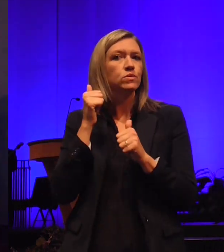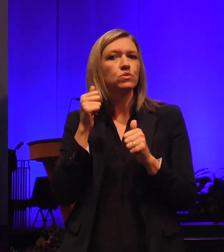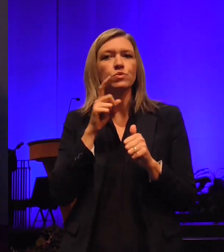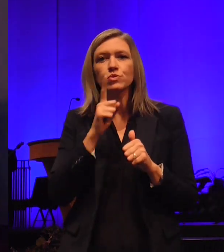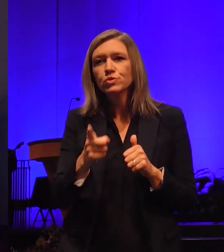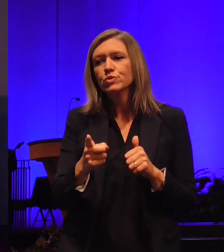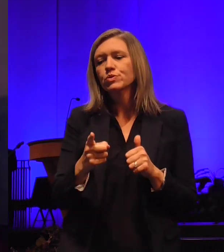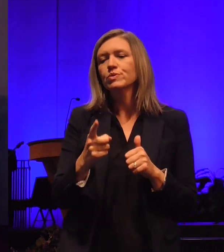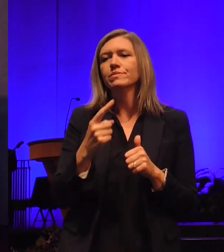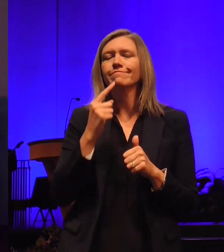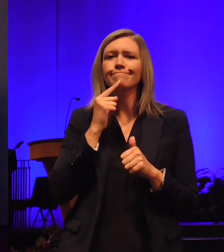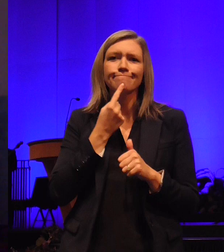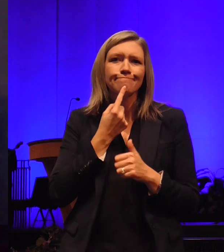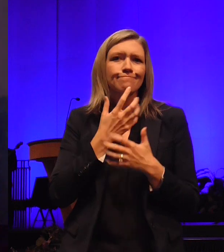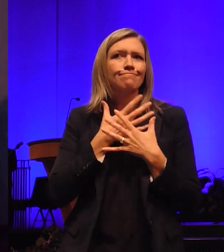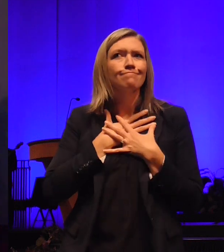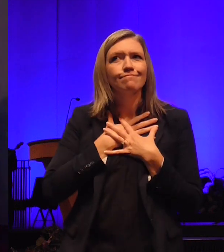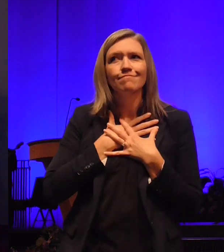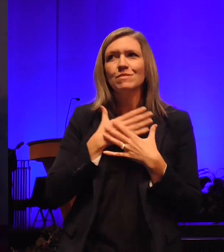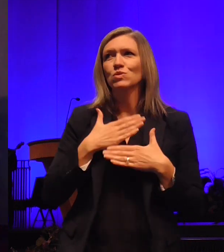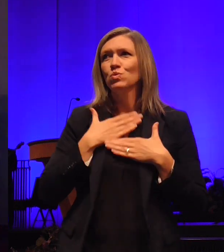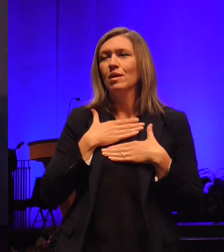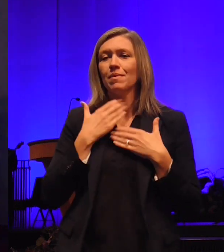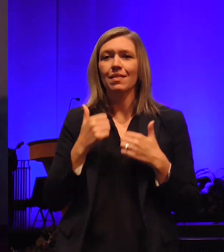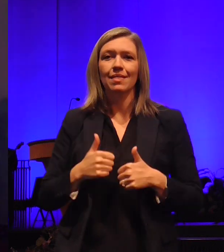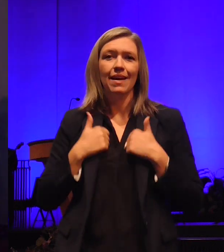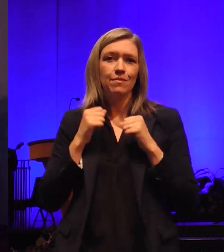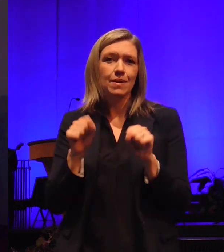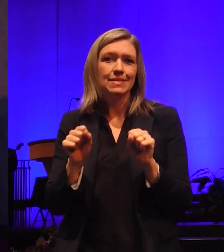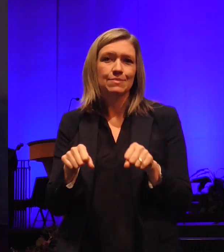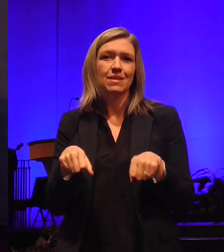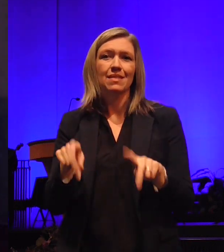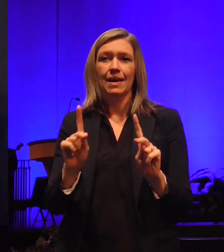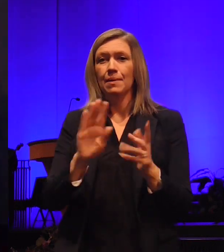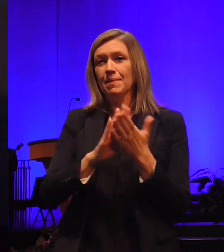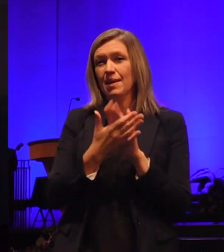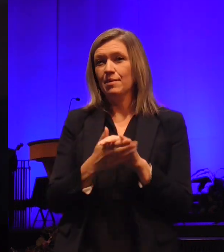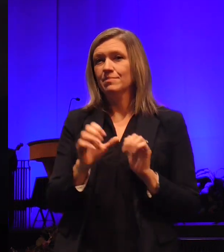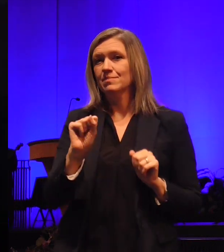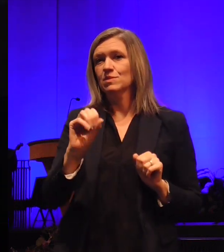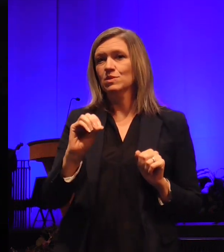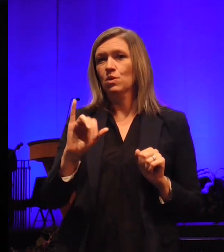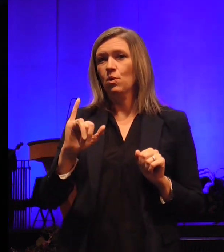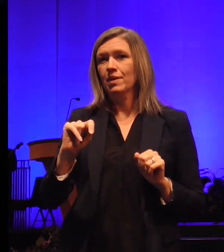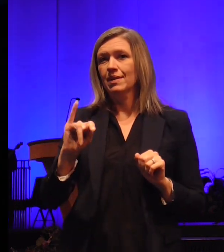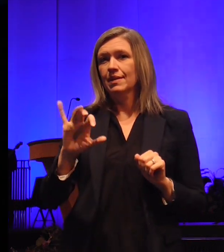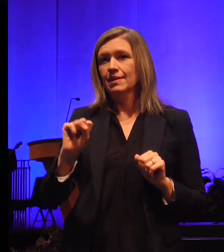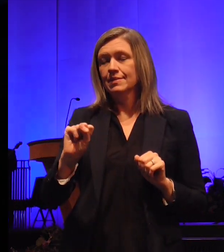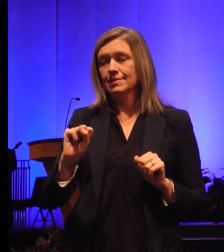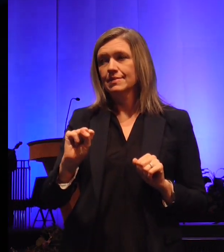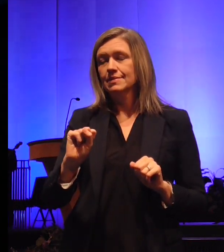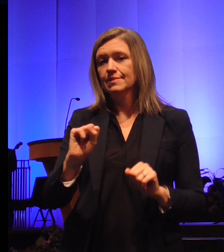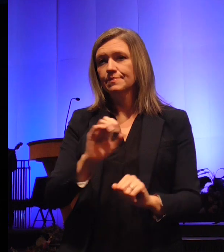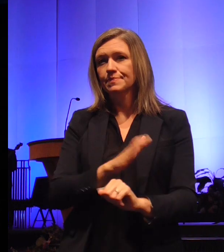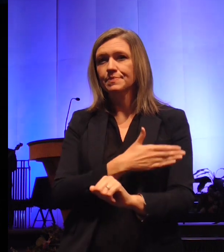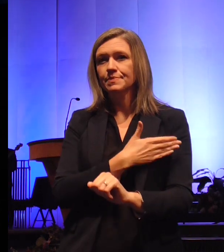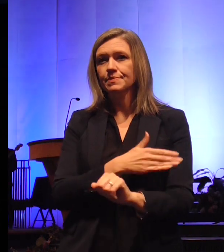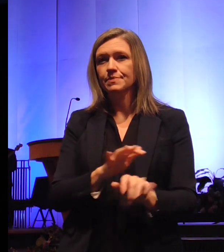and enjoyable life possible. We let it be and become, and so it is. Amen.